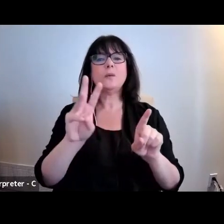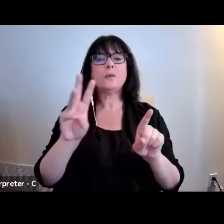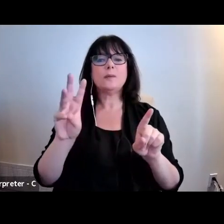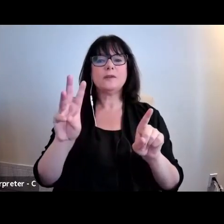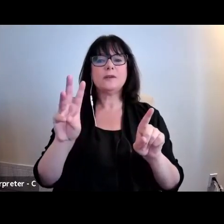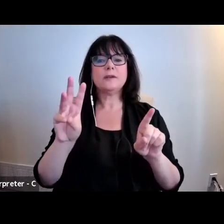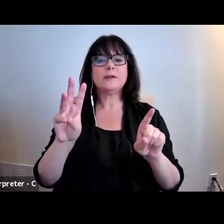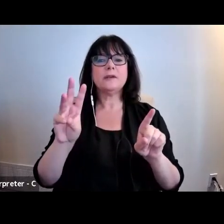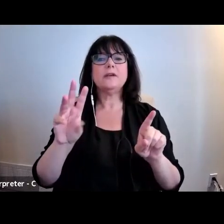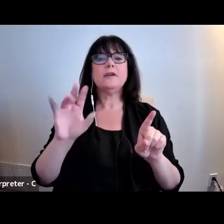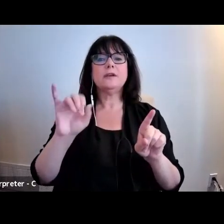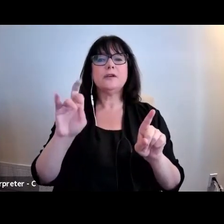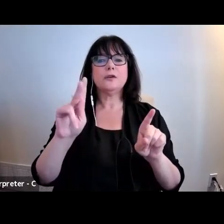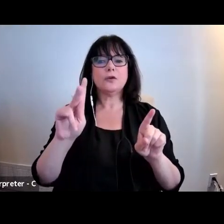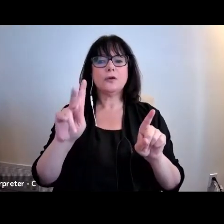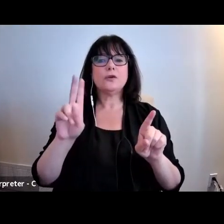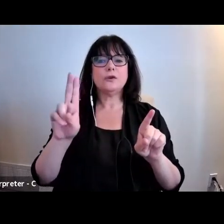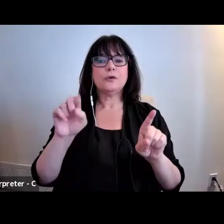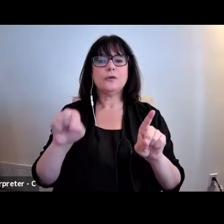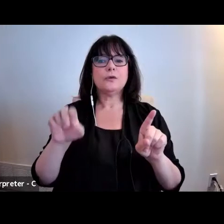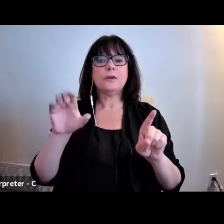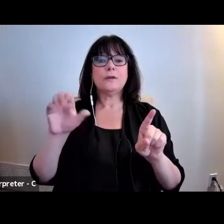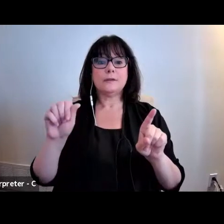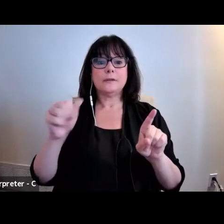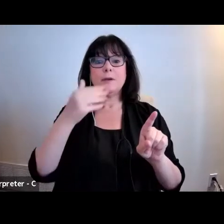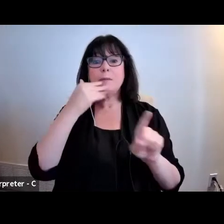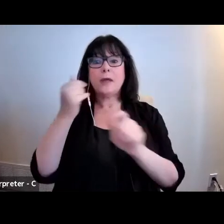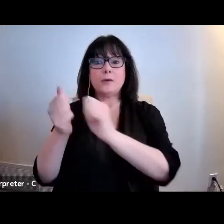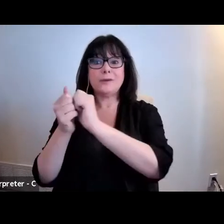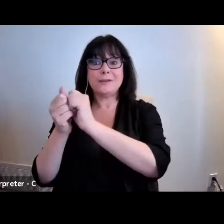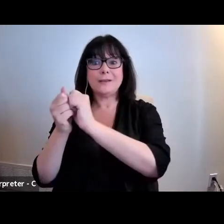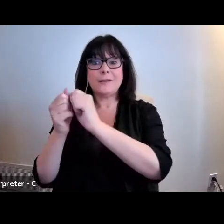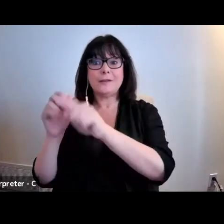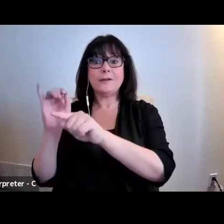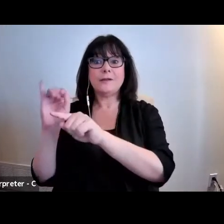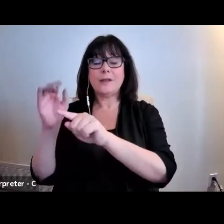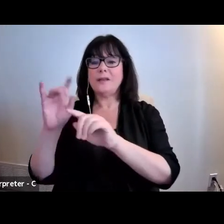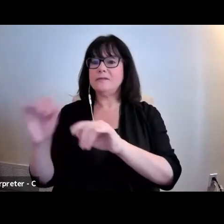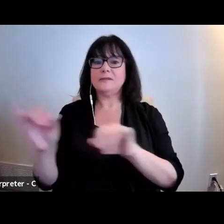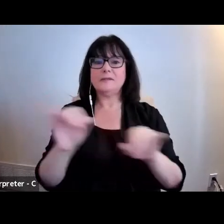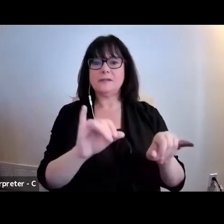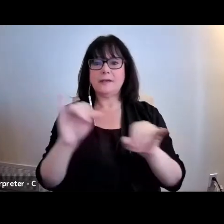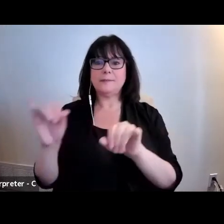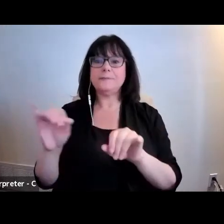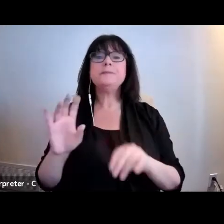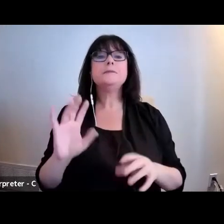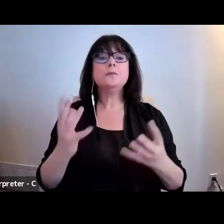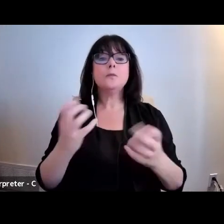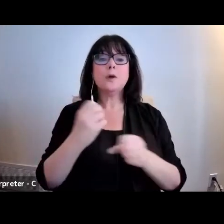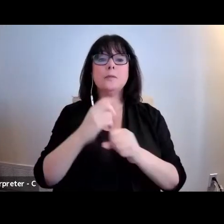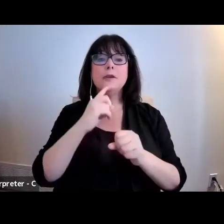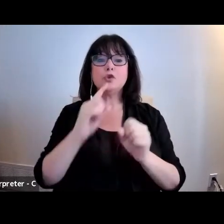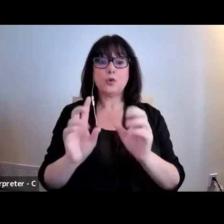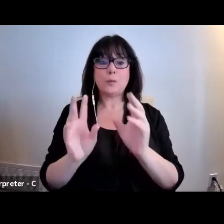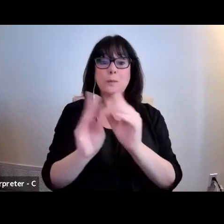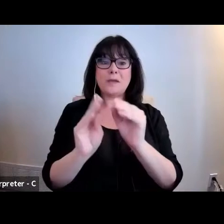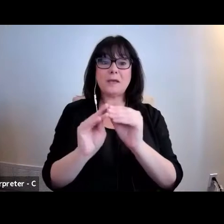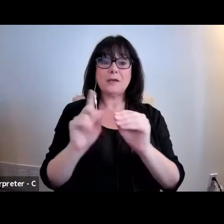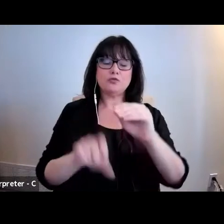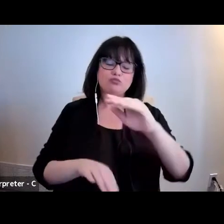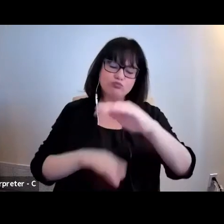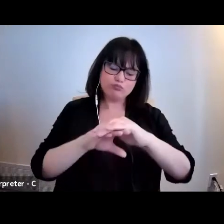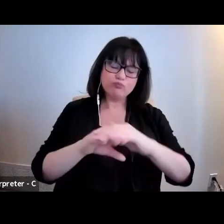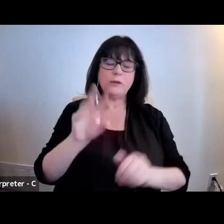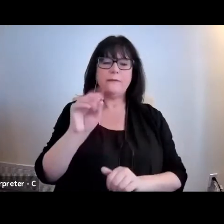yorku.ca/bettertogether. The measures include keeping meetings to 50-minute increments or less wherever